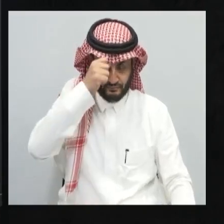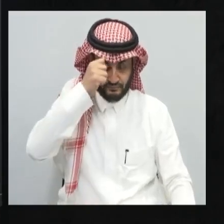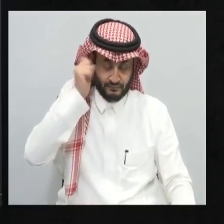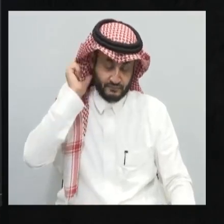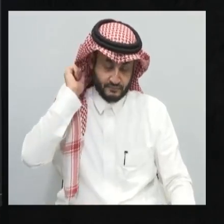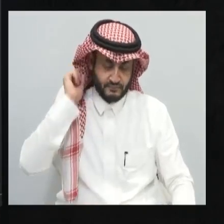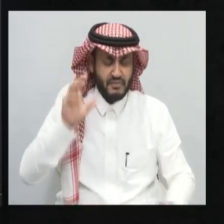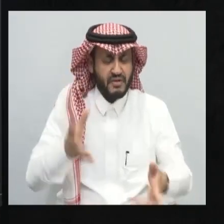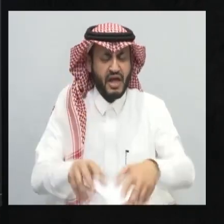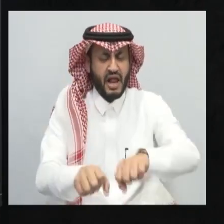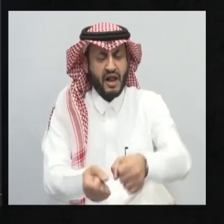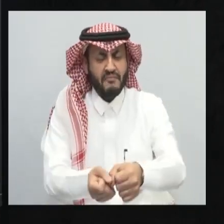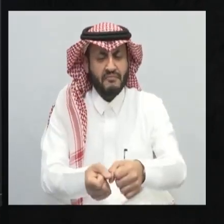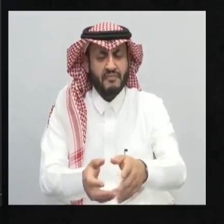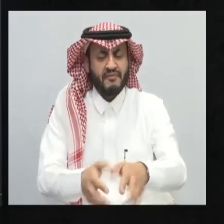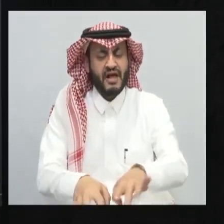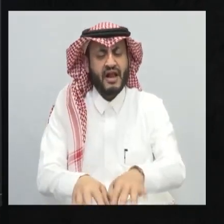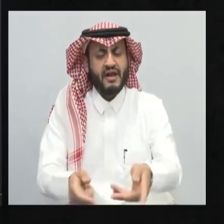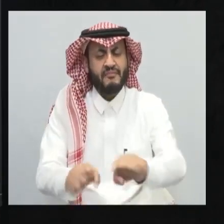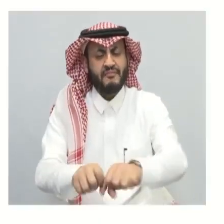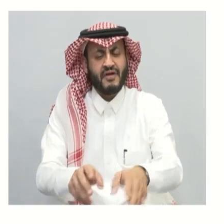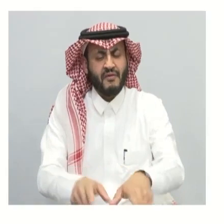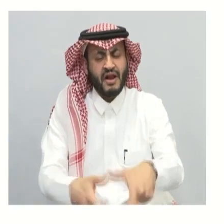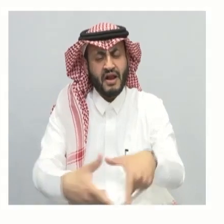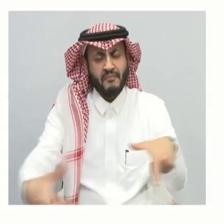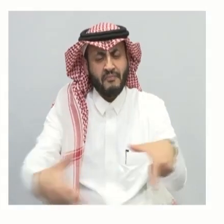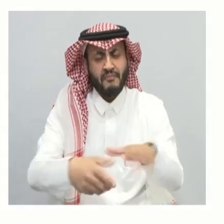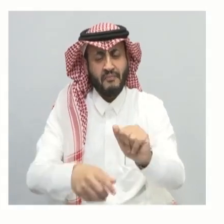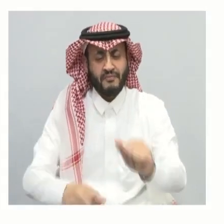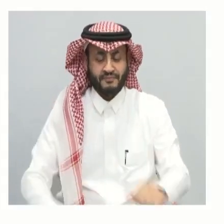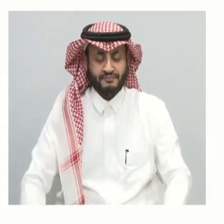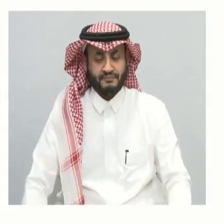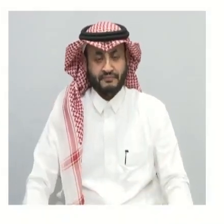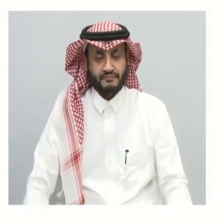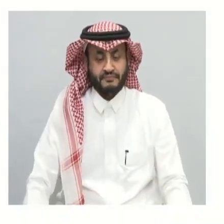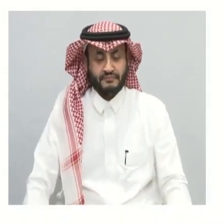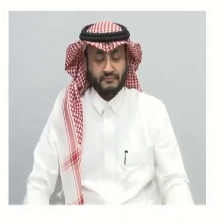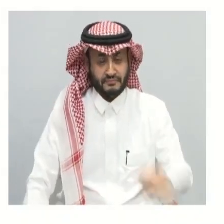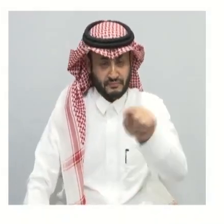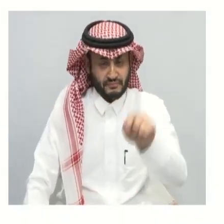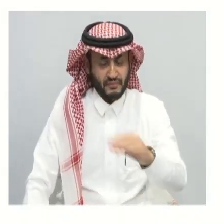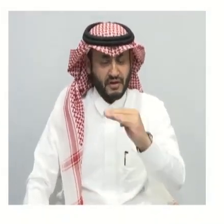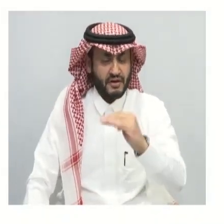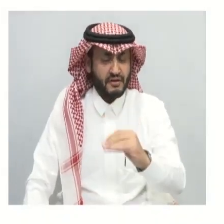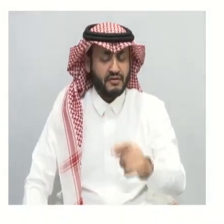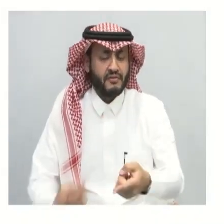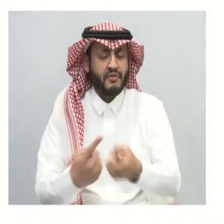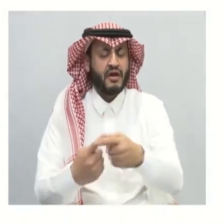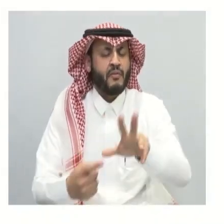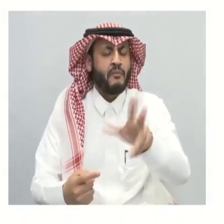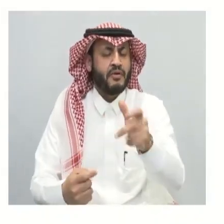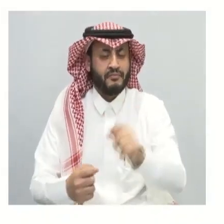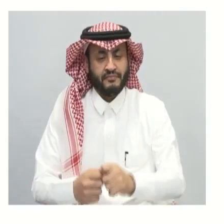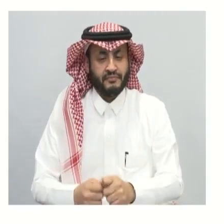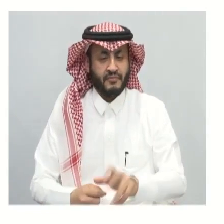be broken, or it could be the wrong size. So questions that you can answer like, what is it?